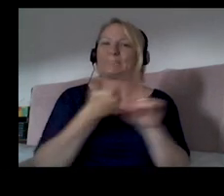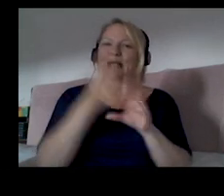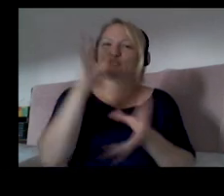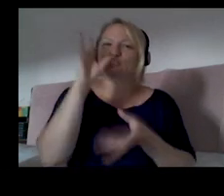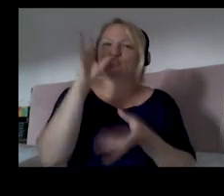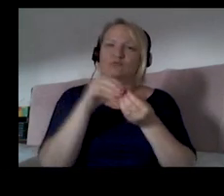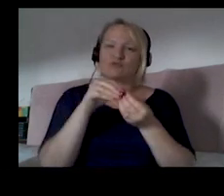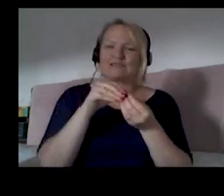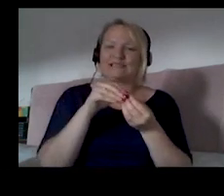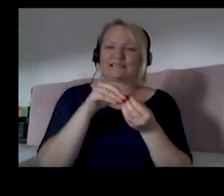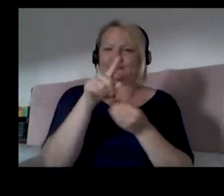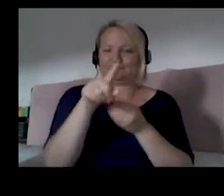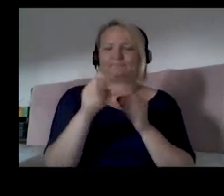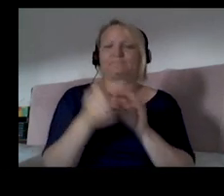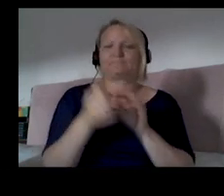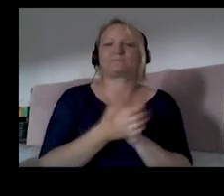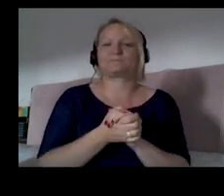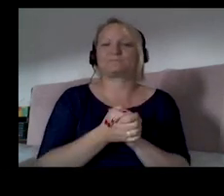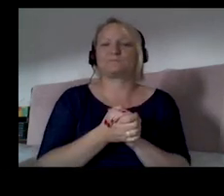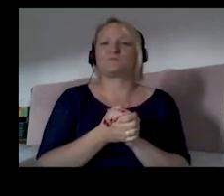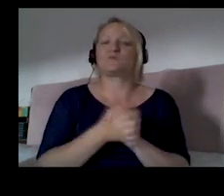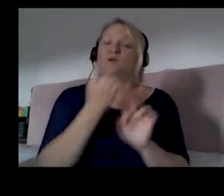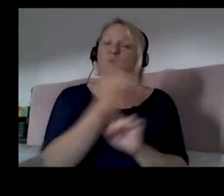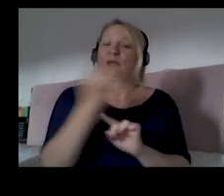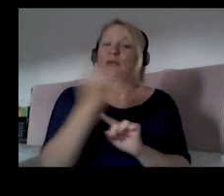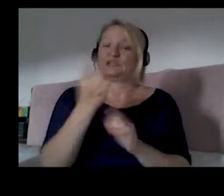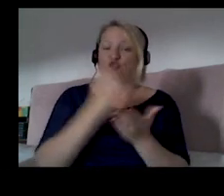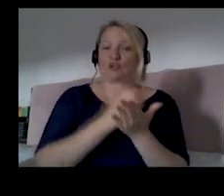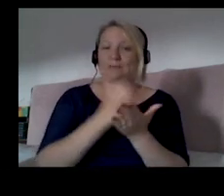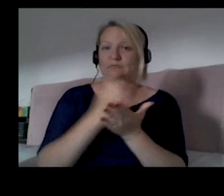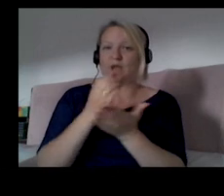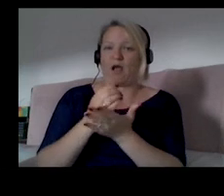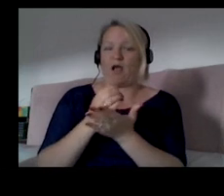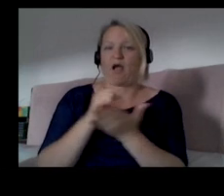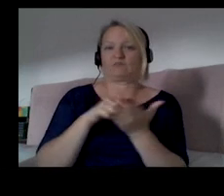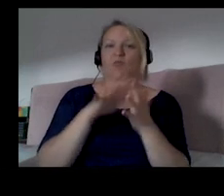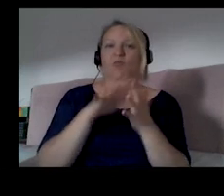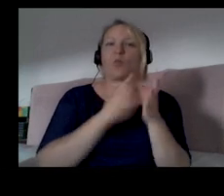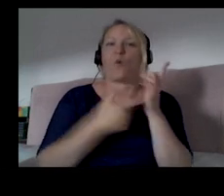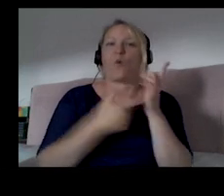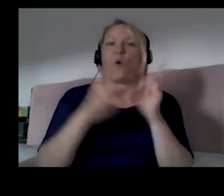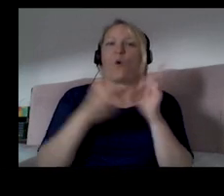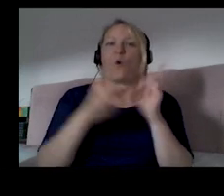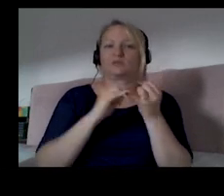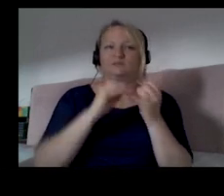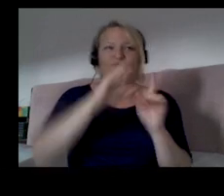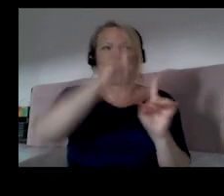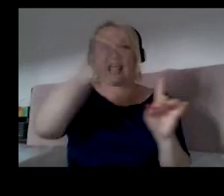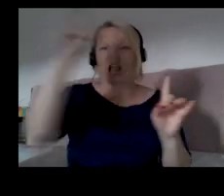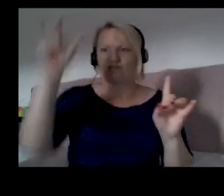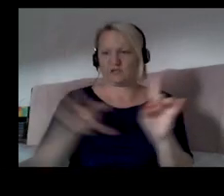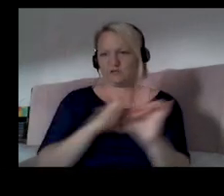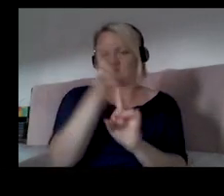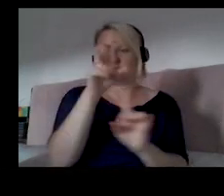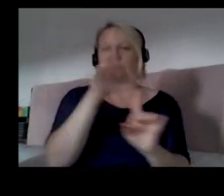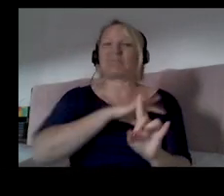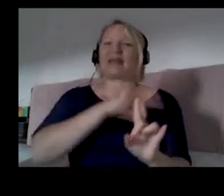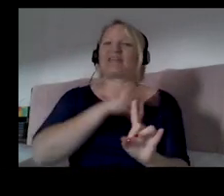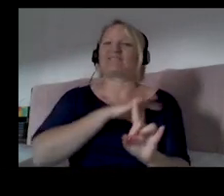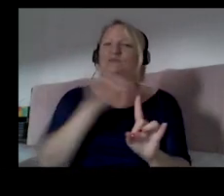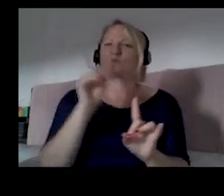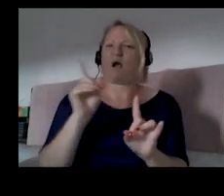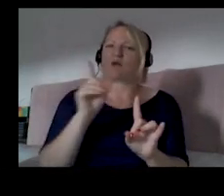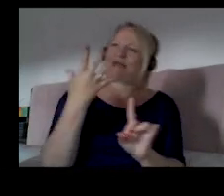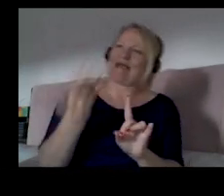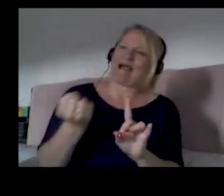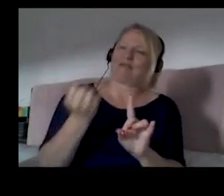Our ward impact summaries are among the documents produced for this consultation. Each chapter includes a ward-specific overview of